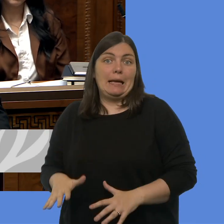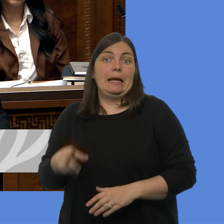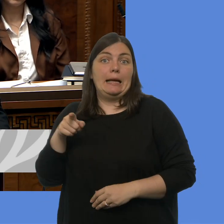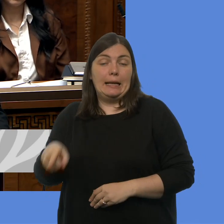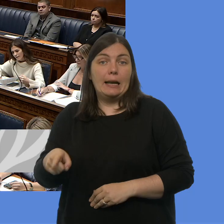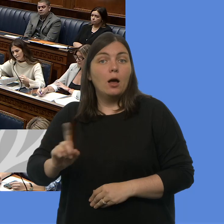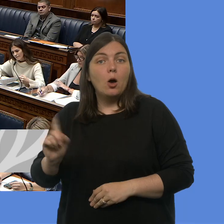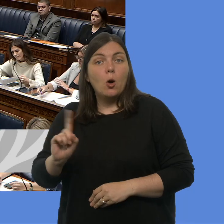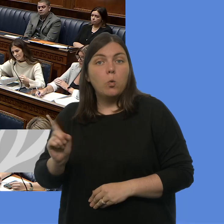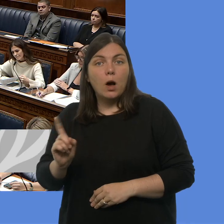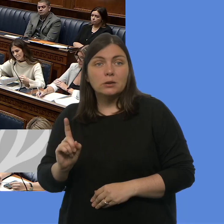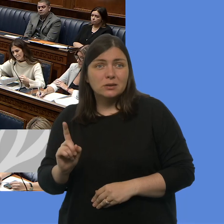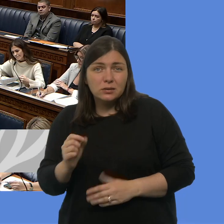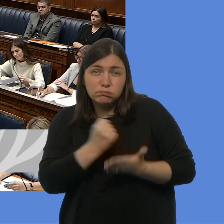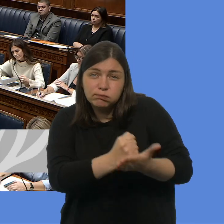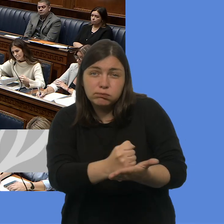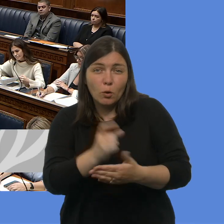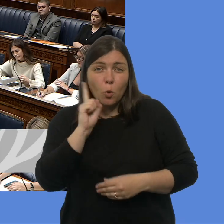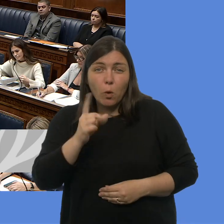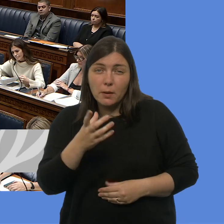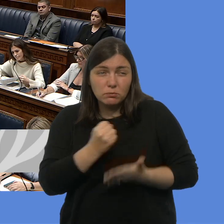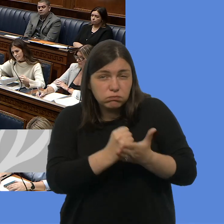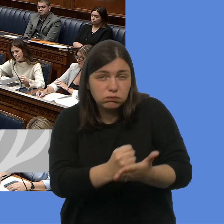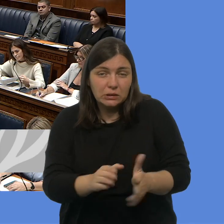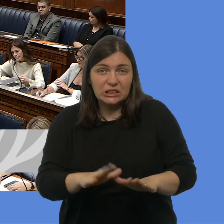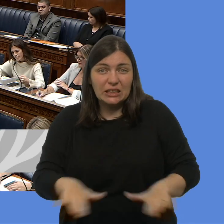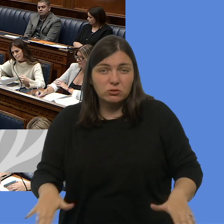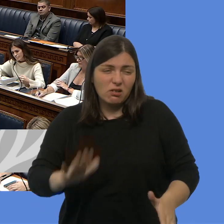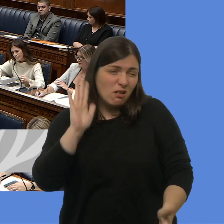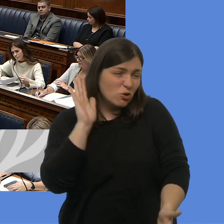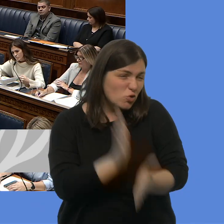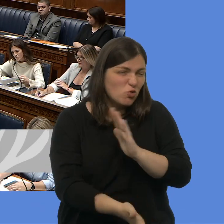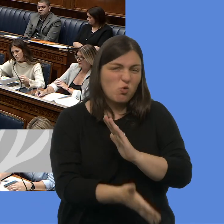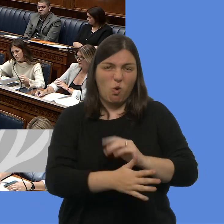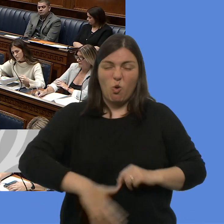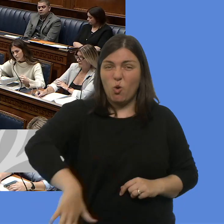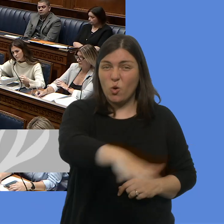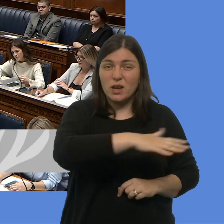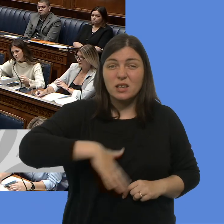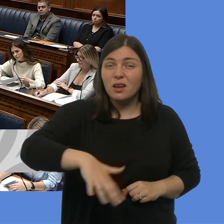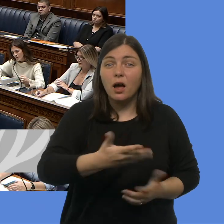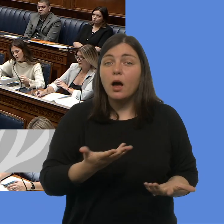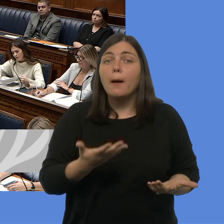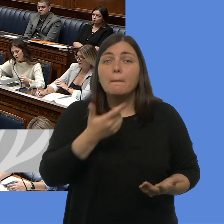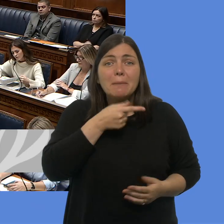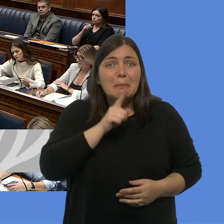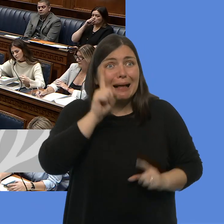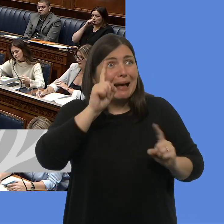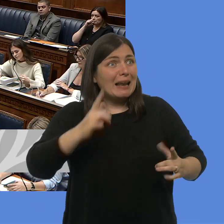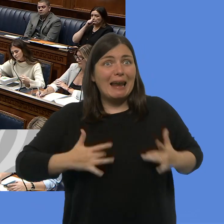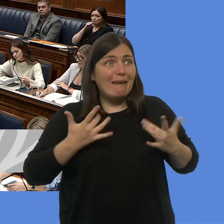slaughtered women and children, forcibly destroyed the majority of Gaza and making it uninhabitable. So I think